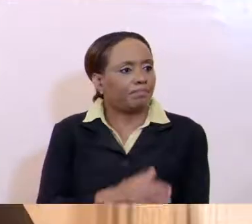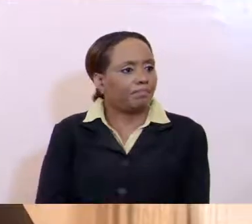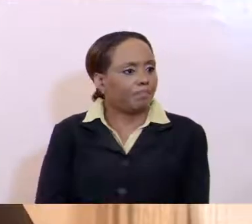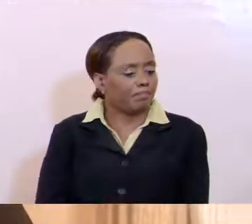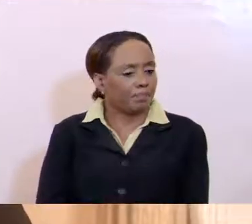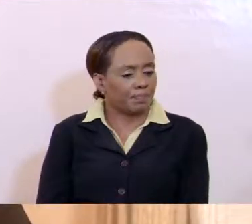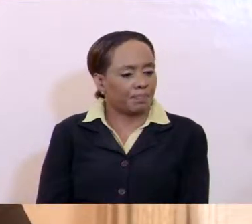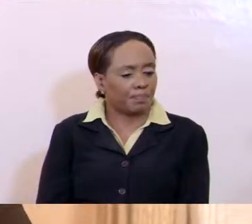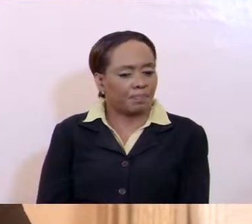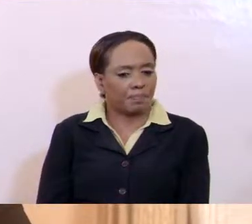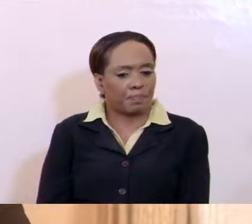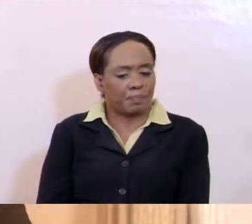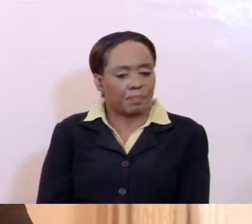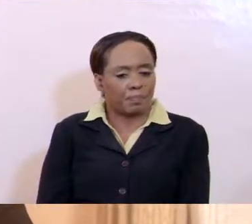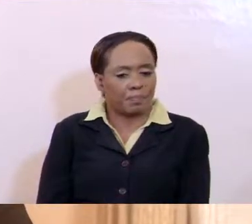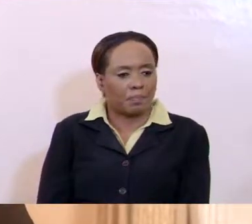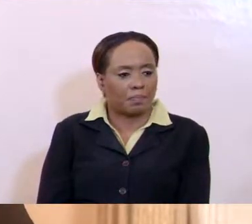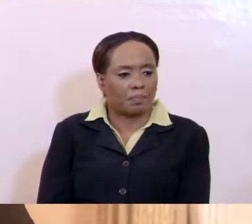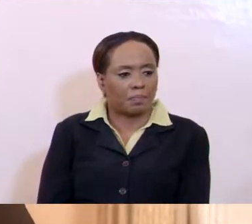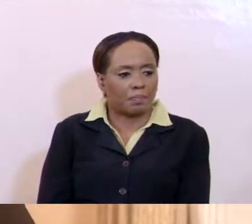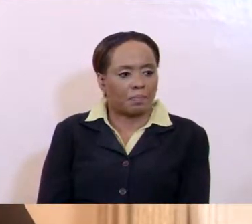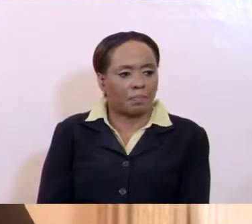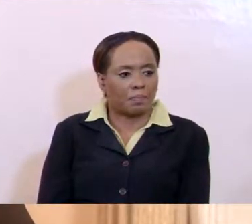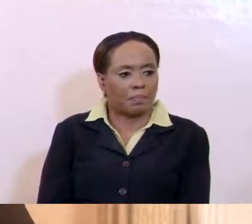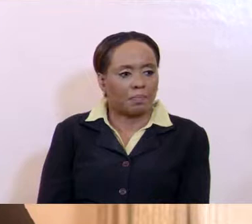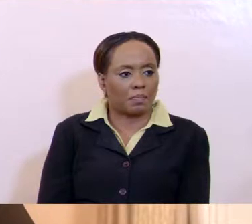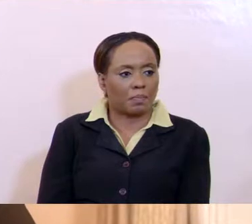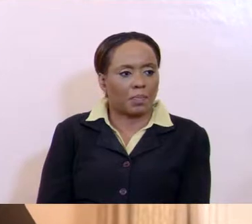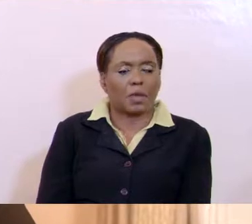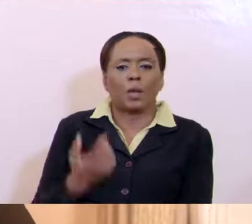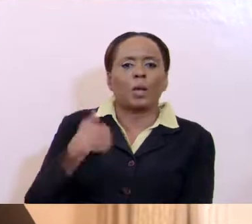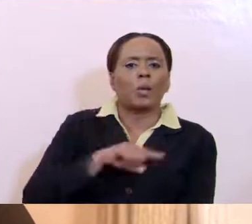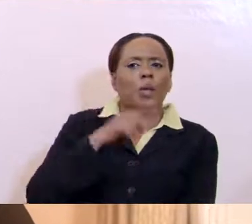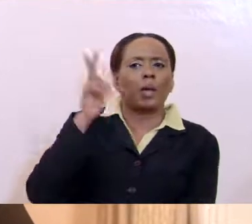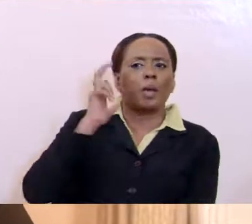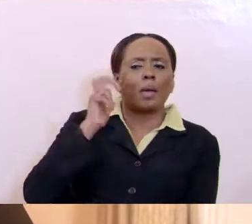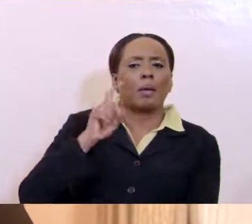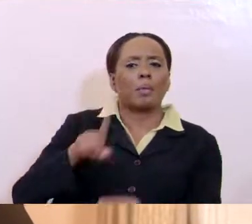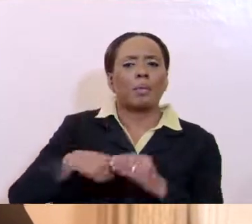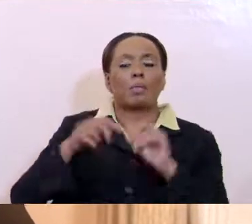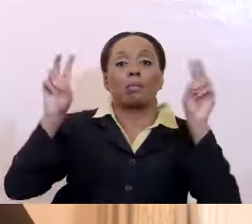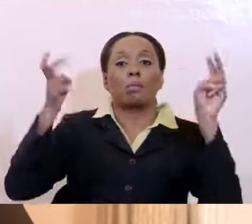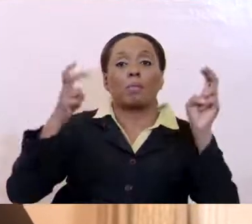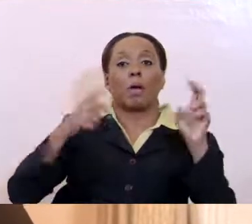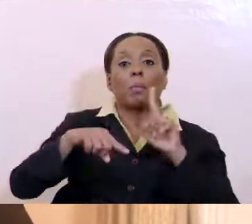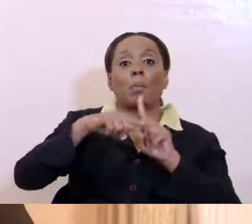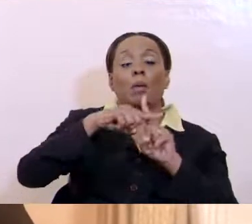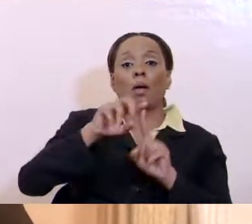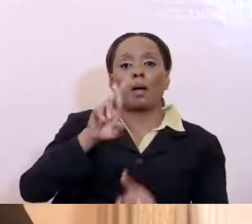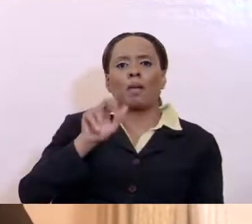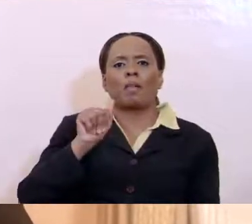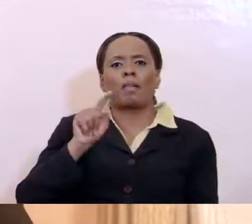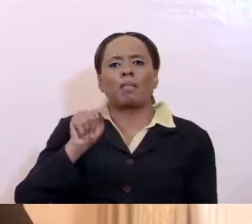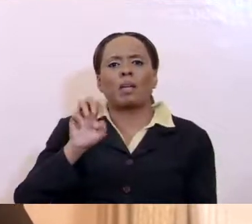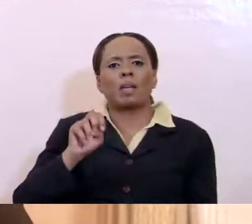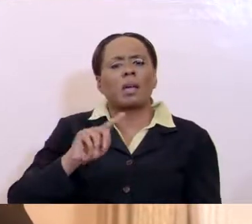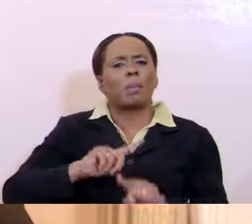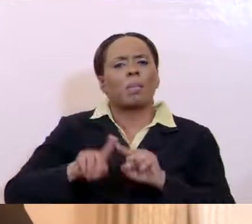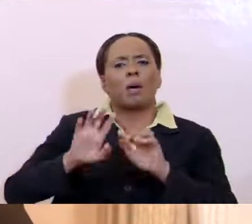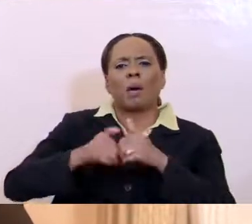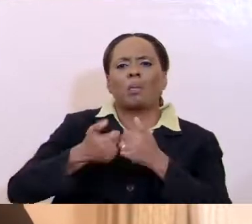Positivity rate is calculated. I mean, it's an expression that we hear a lot these days, and people assume that it's